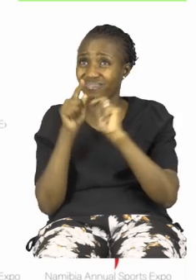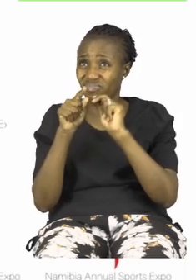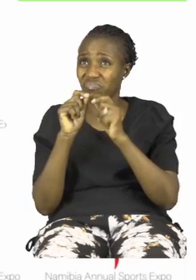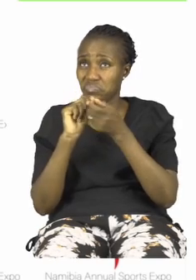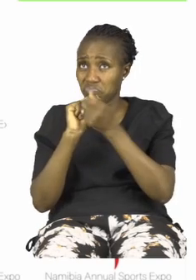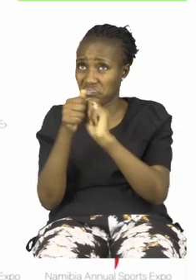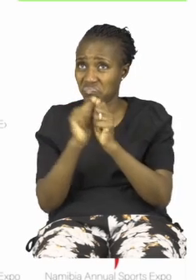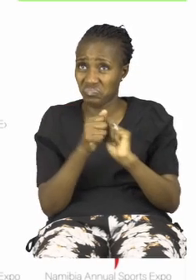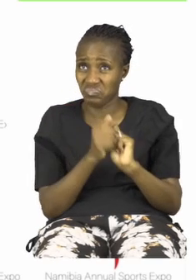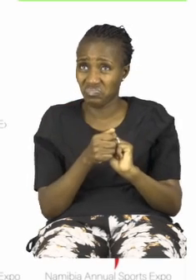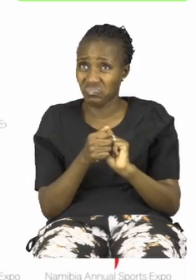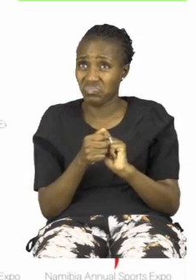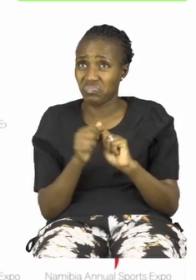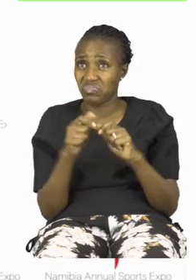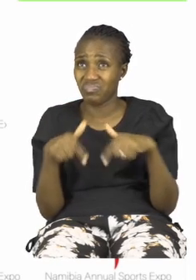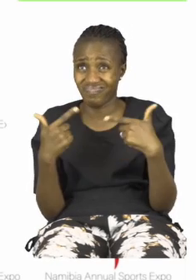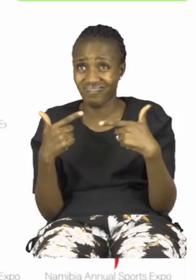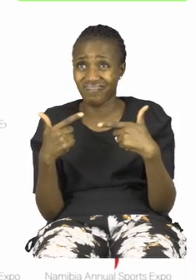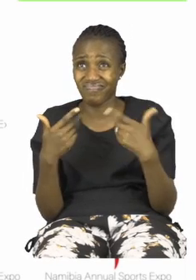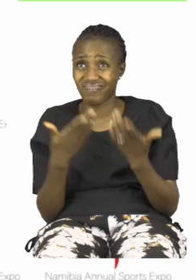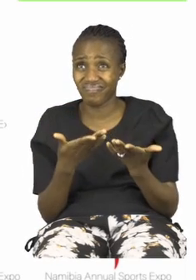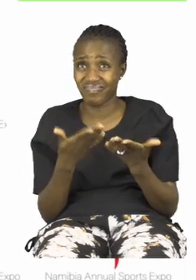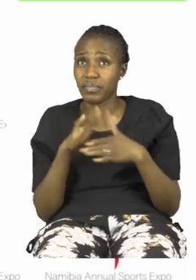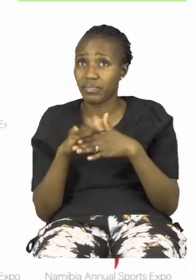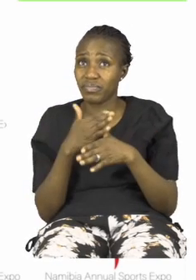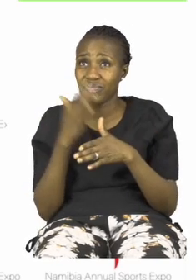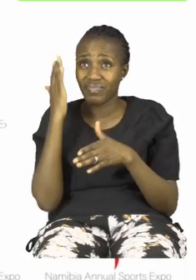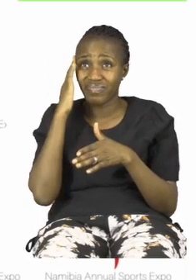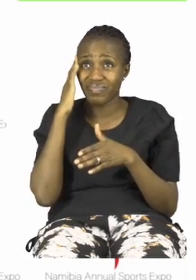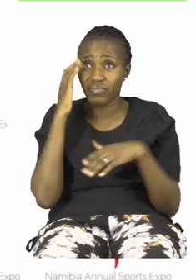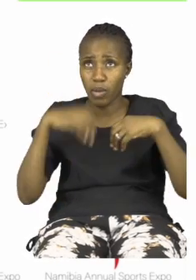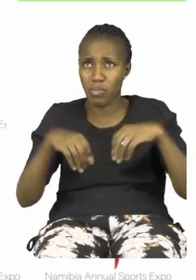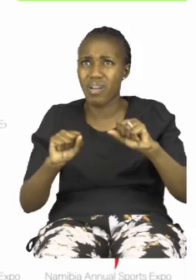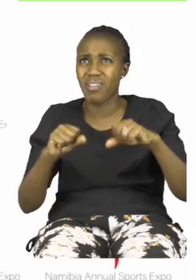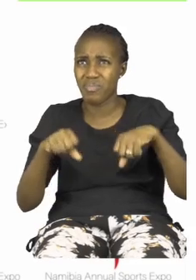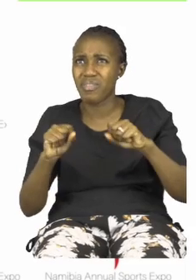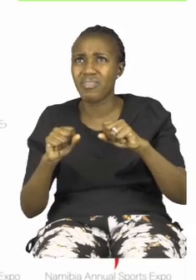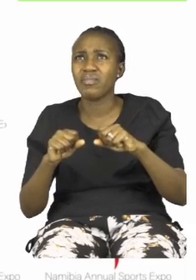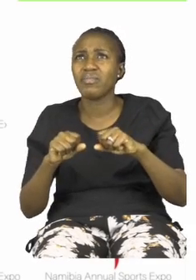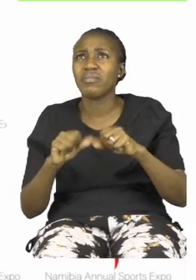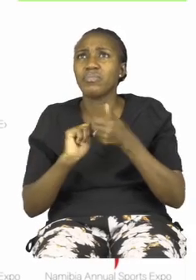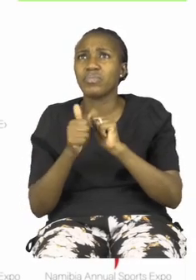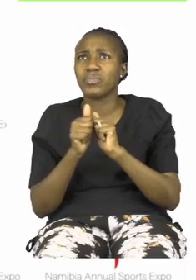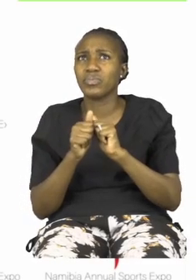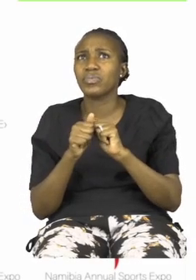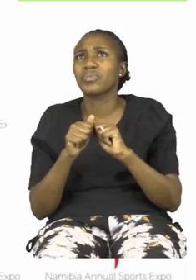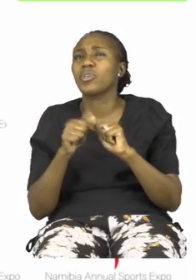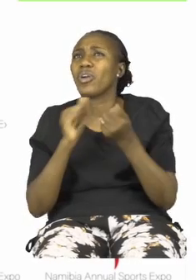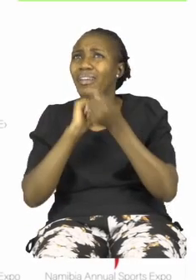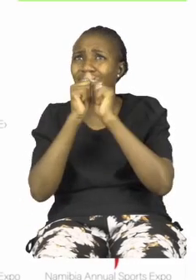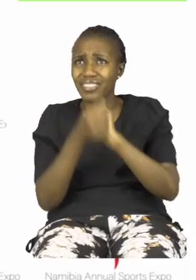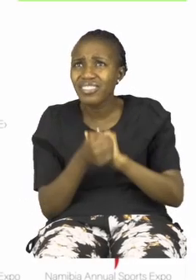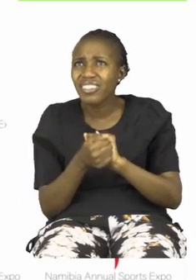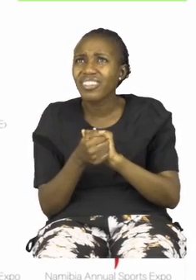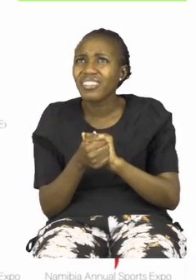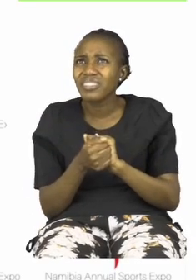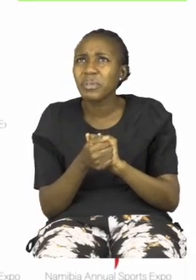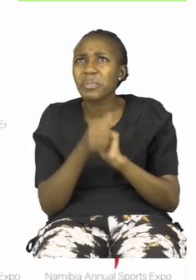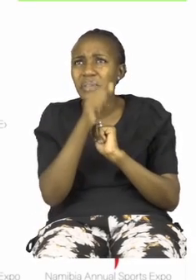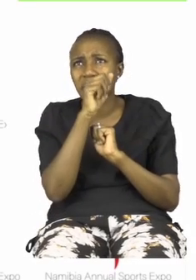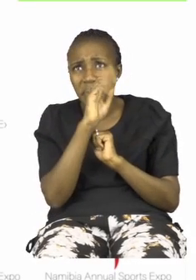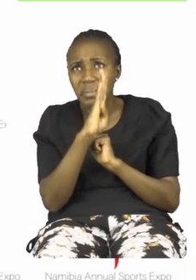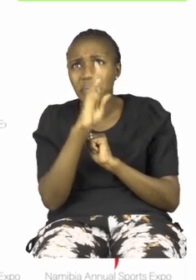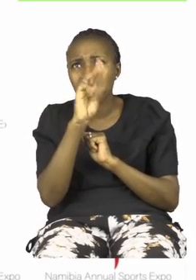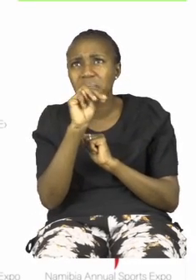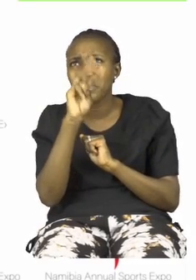Are the people who modify games? Because I know with motorsport, you can get a BMW and then you put in your tires, I